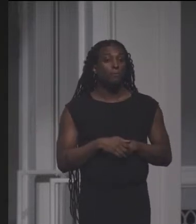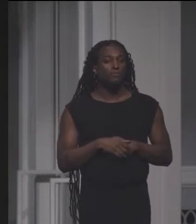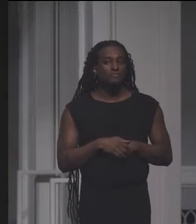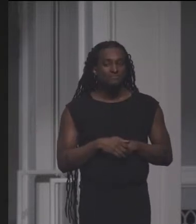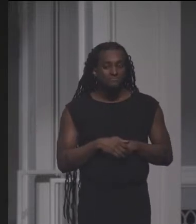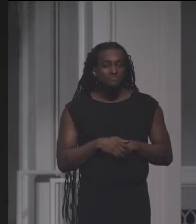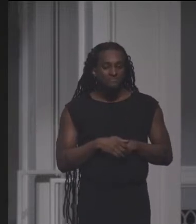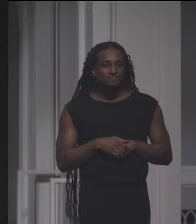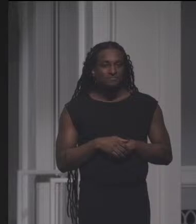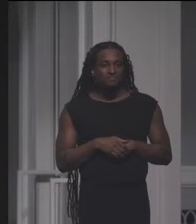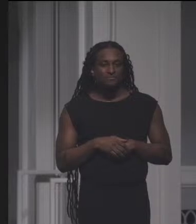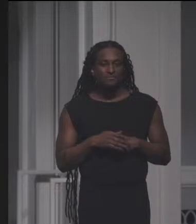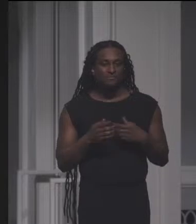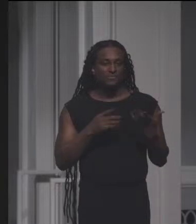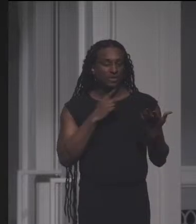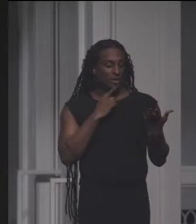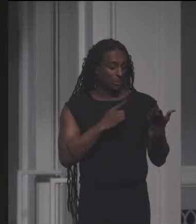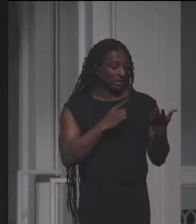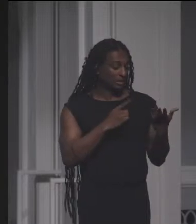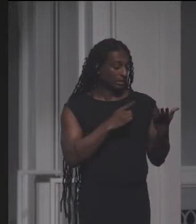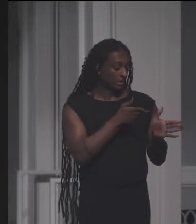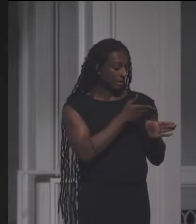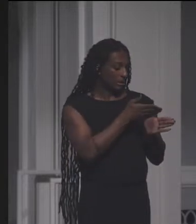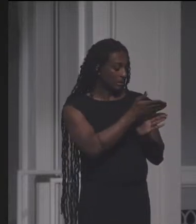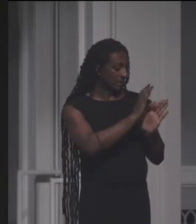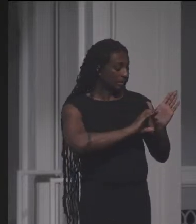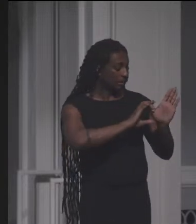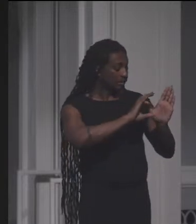making the main character